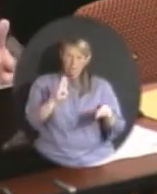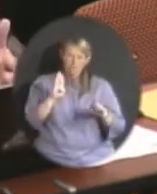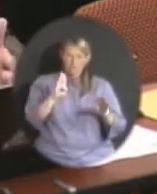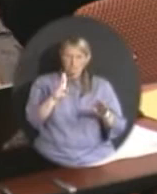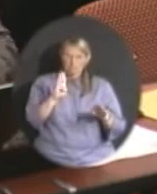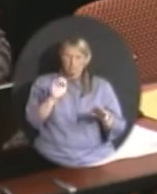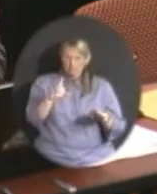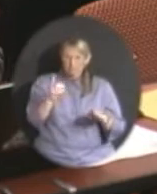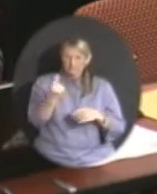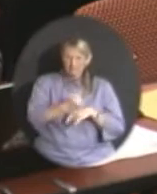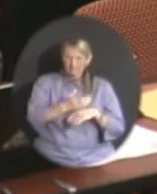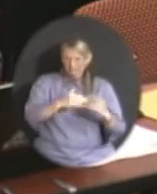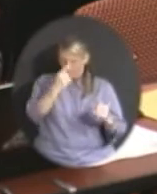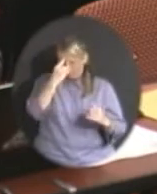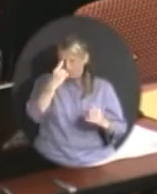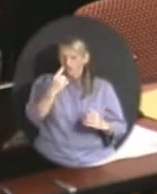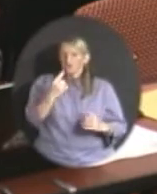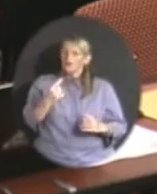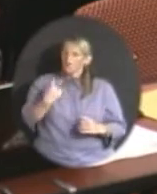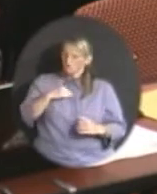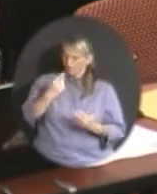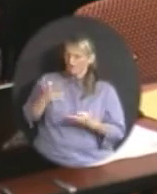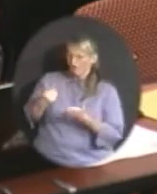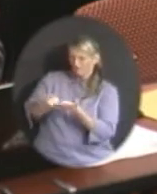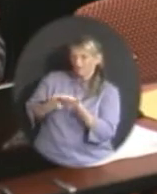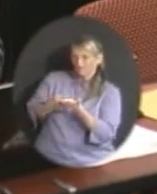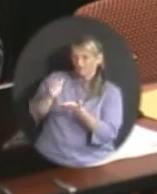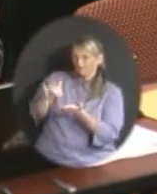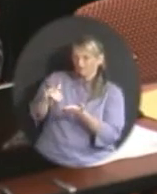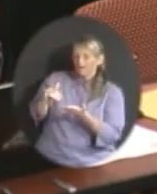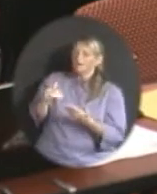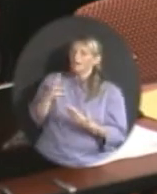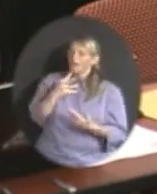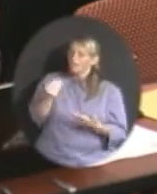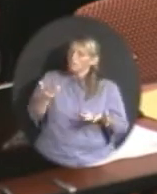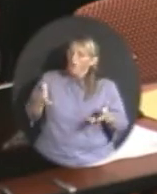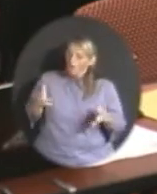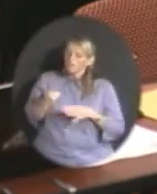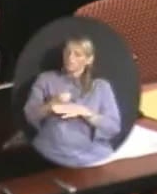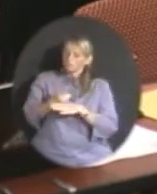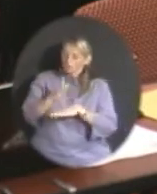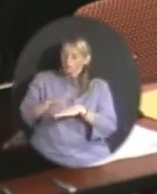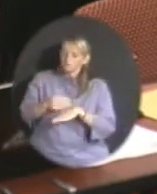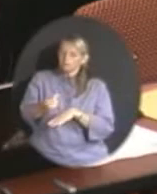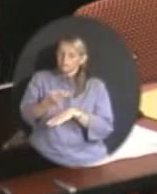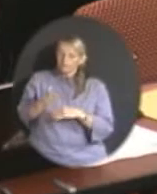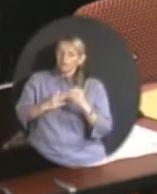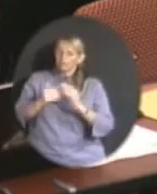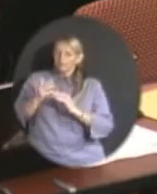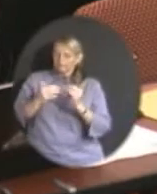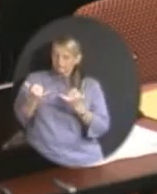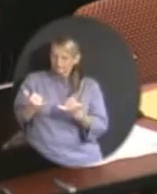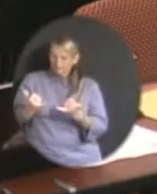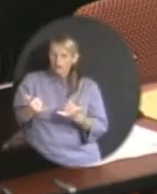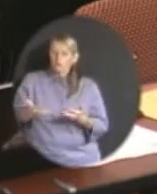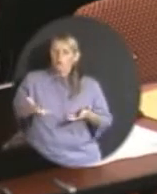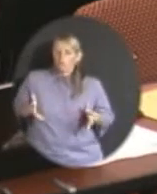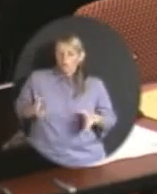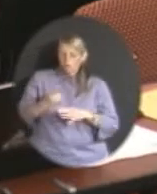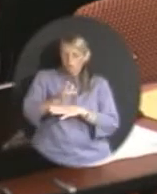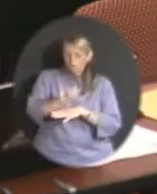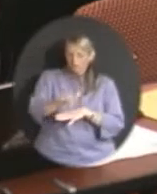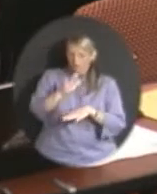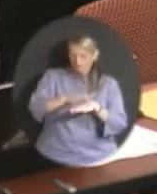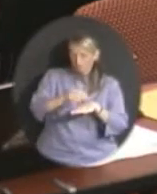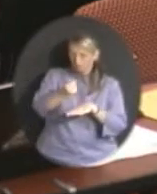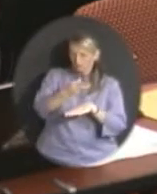discussed using. Aesthetically, we have it on buildings in the district now. We use it on all of our new elementary schools. Most people don't know that it's